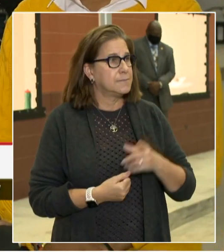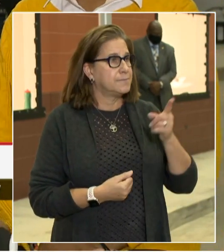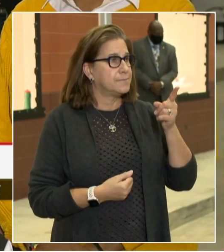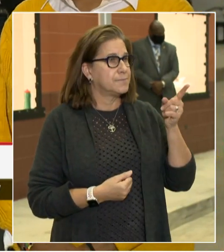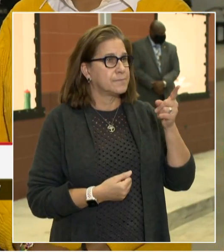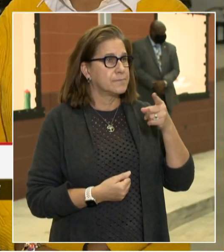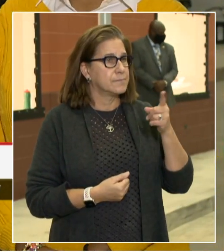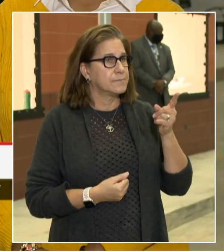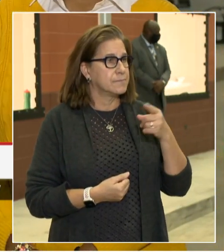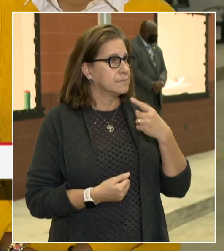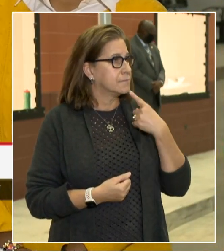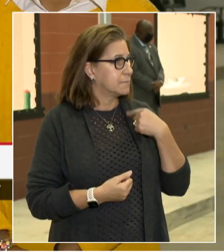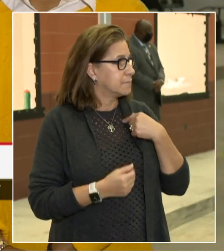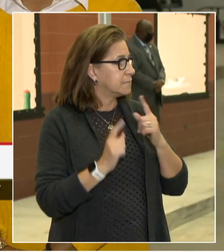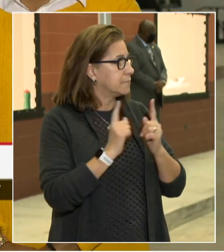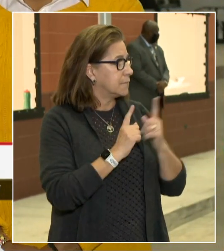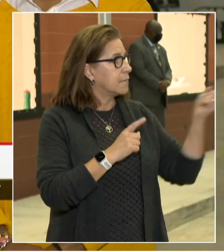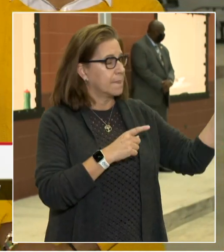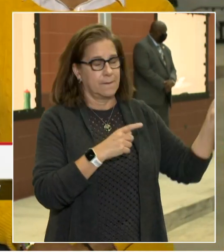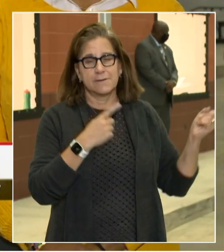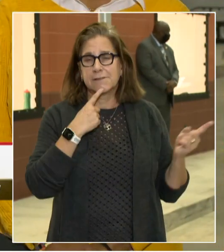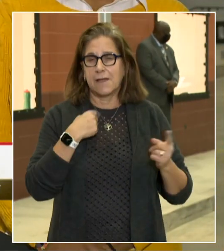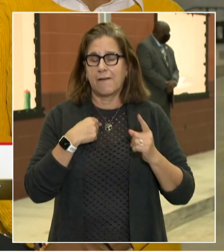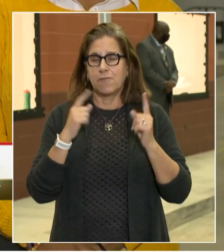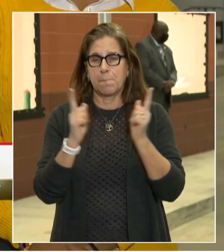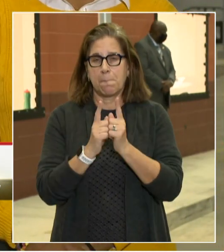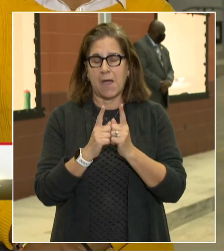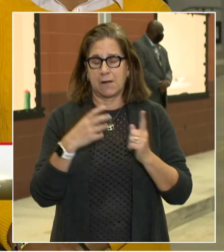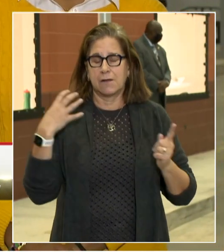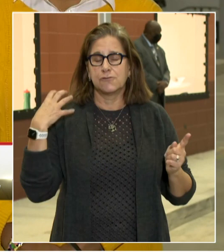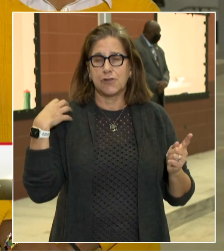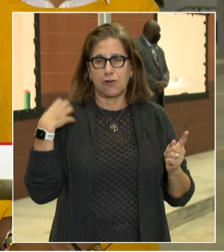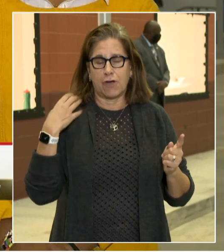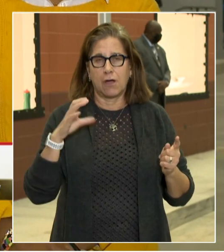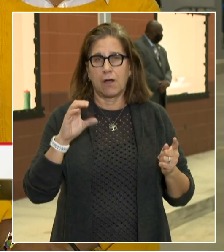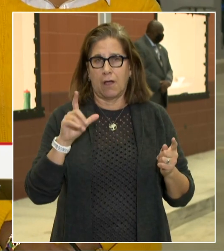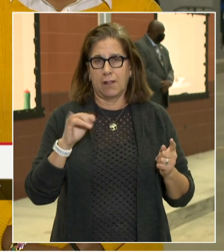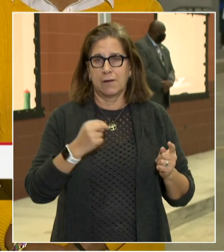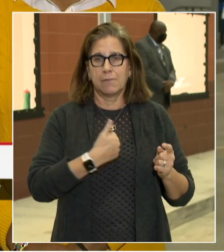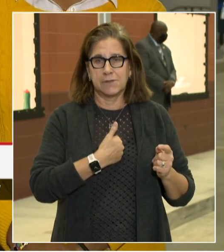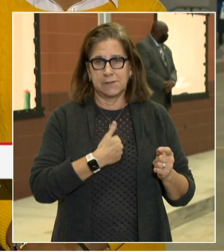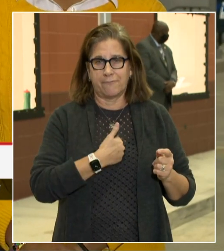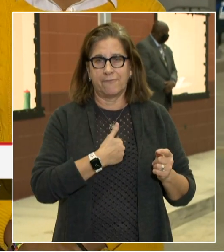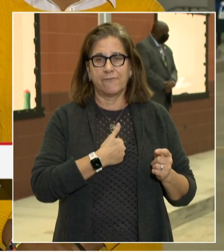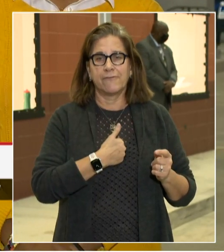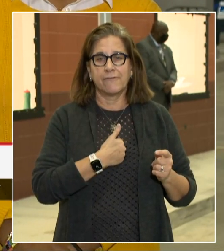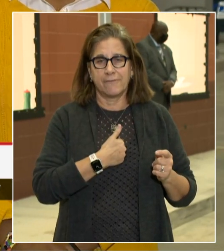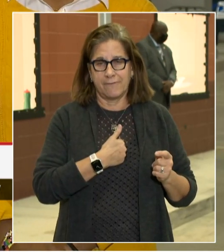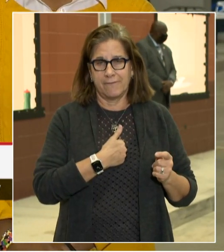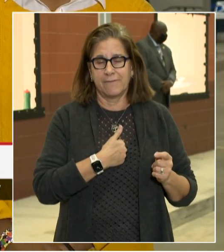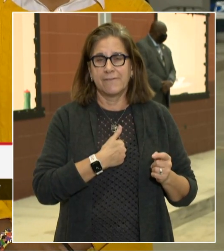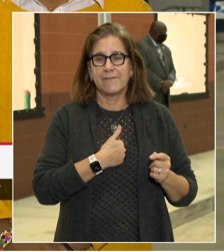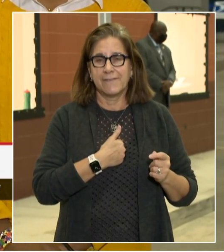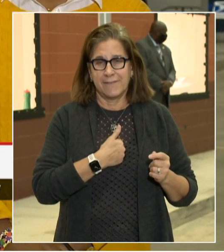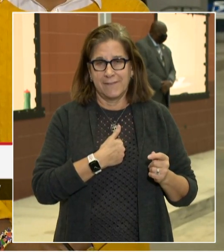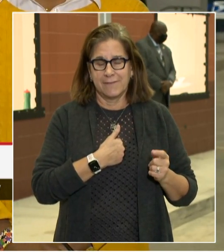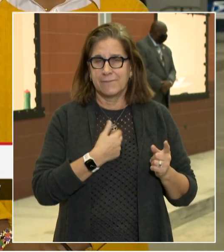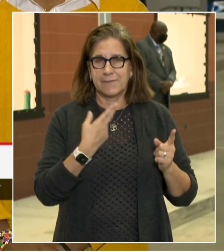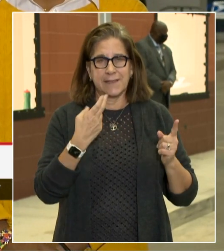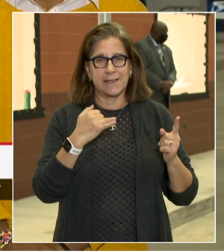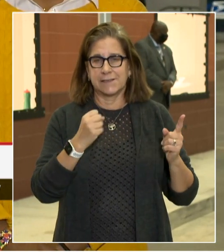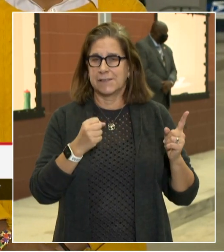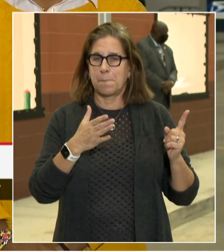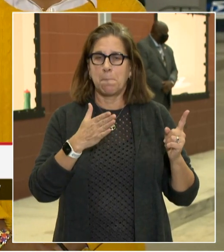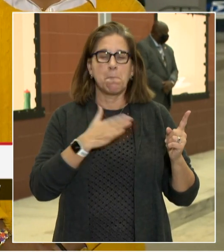man, I think he's going to be truly an American hero. I know that he will be missed. One of his quotes that resonates